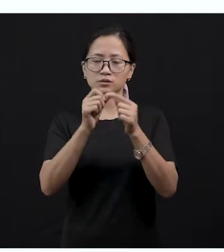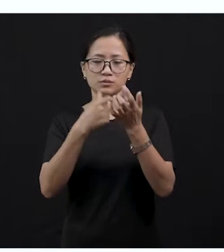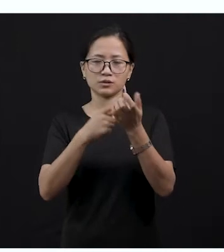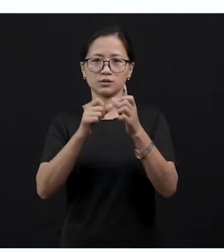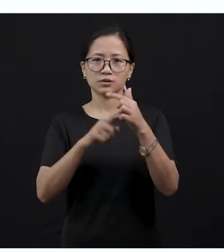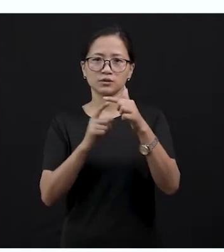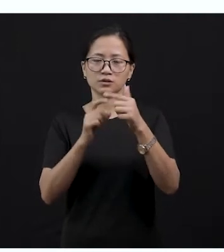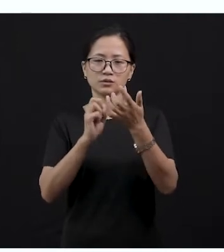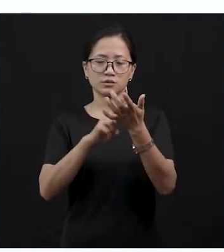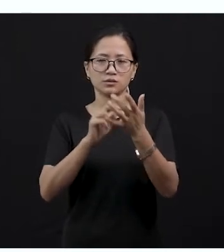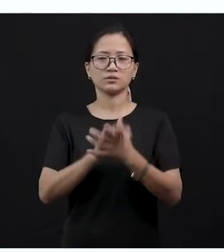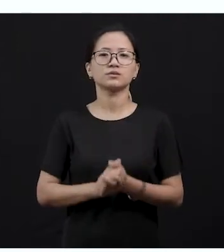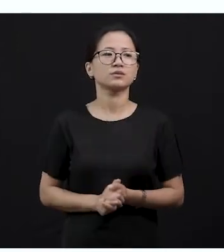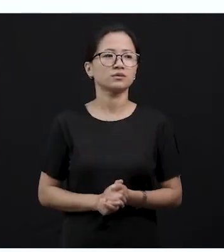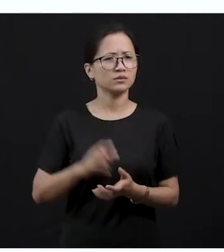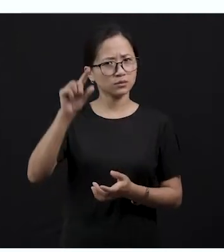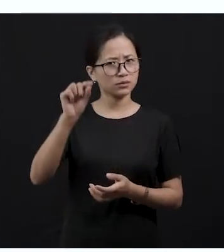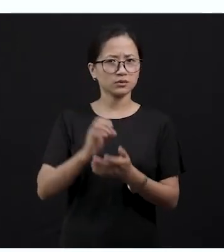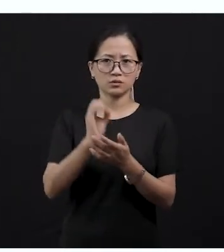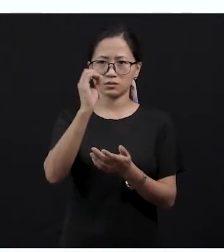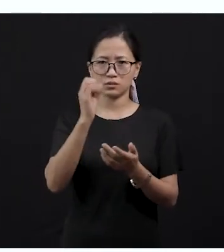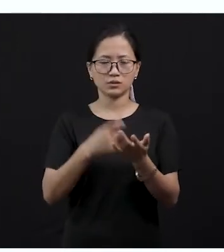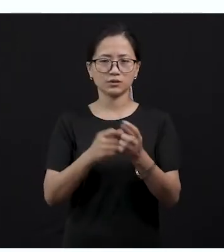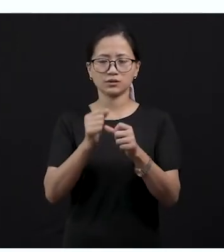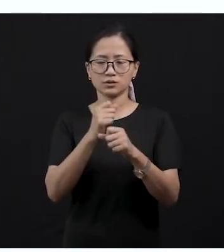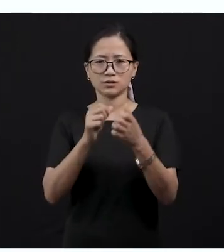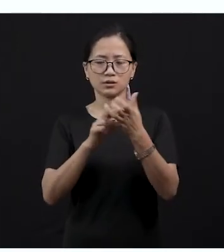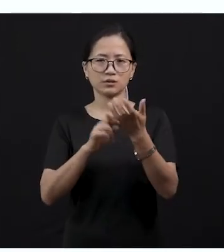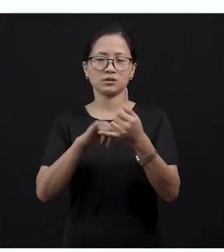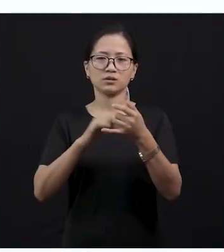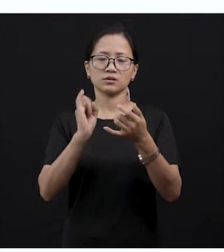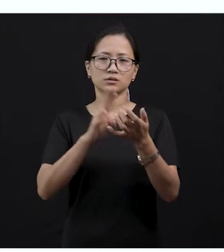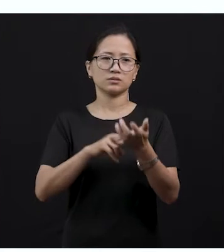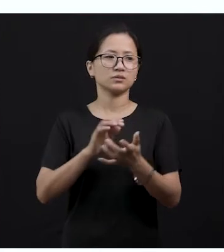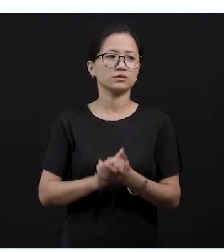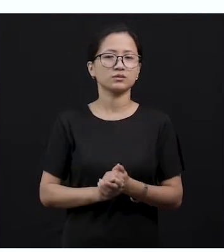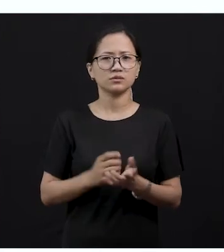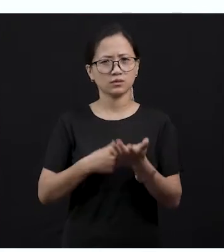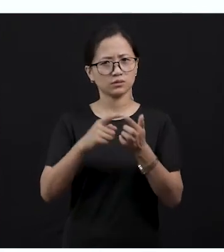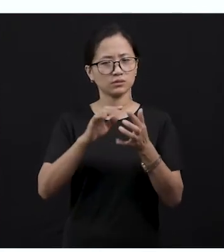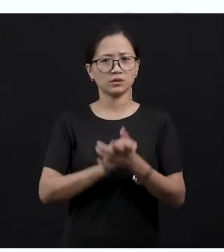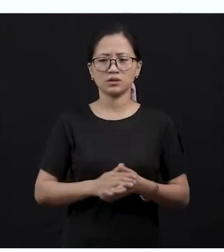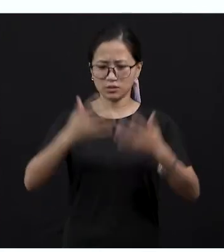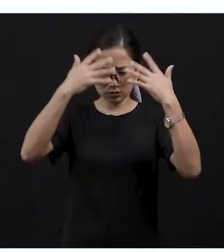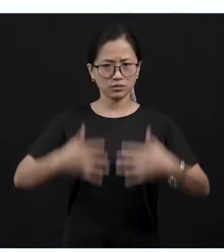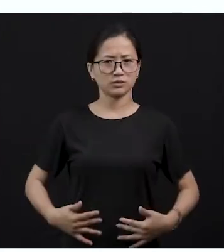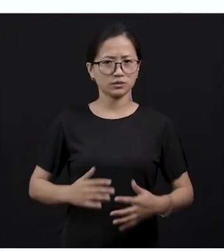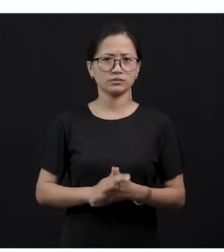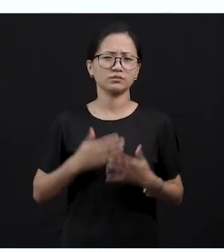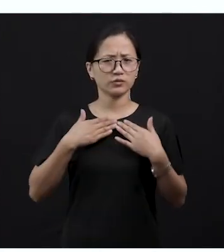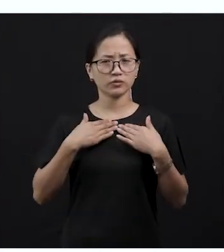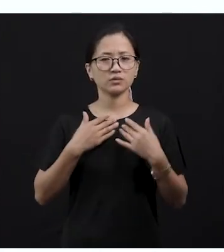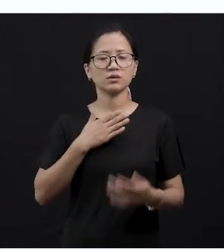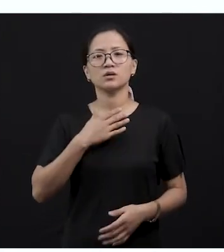see. Do organisms respire? Yes, we human beings, we respire,